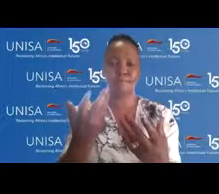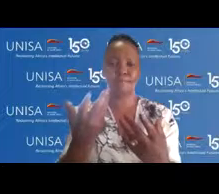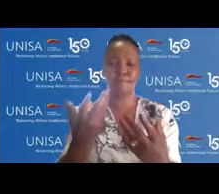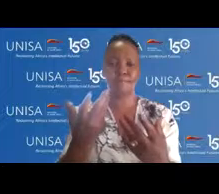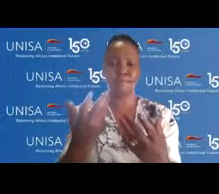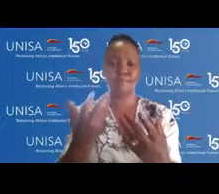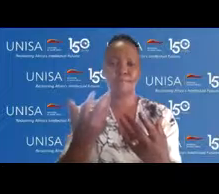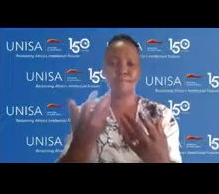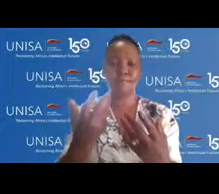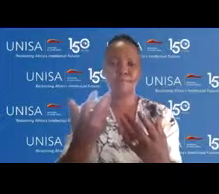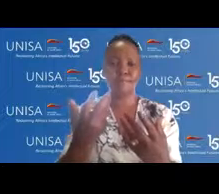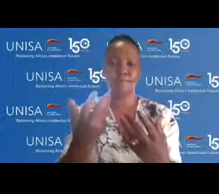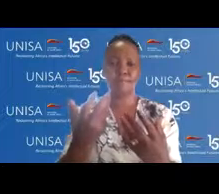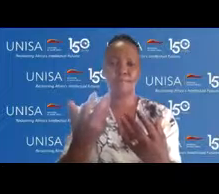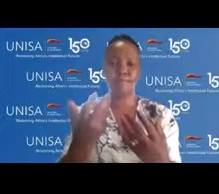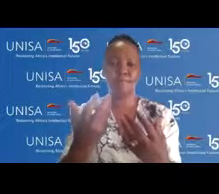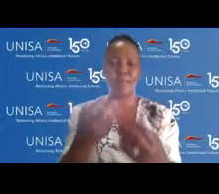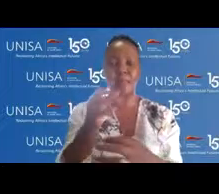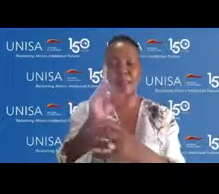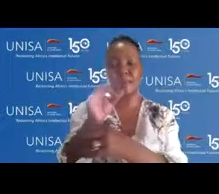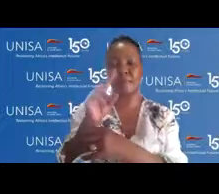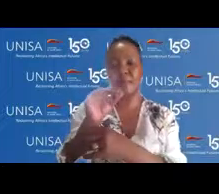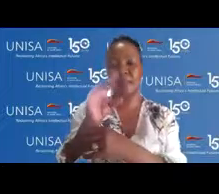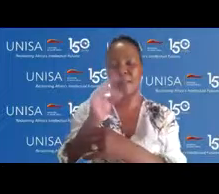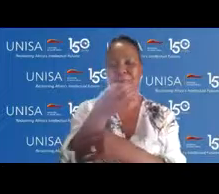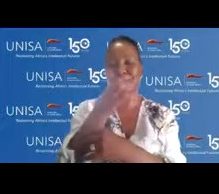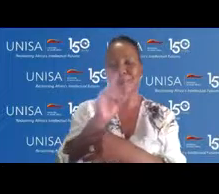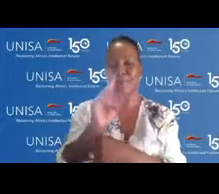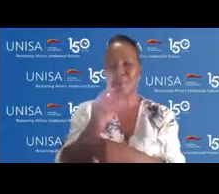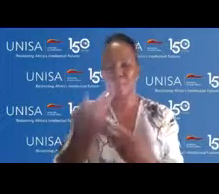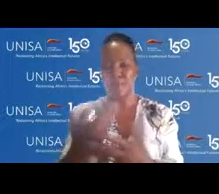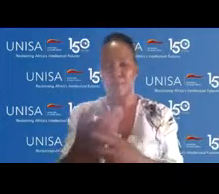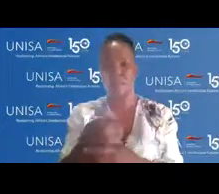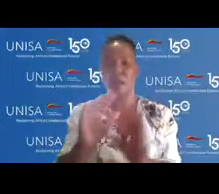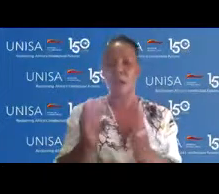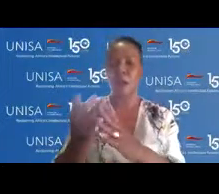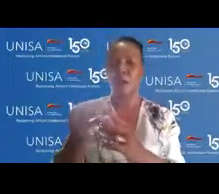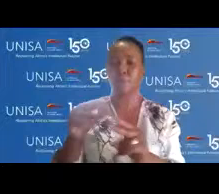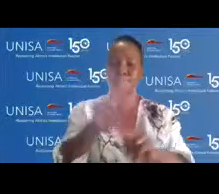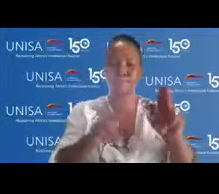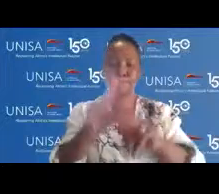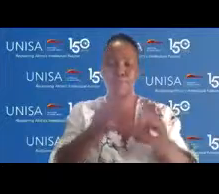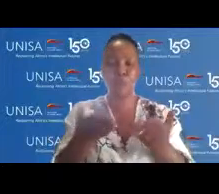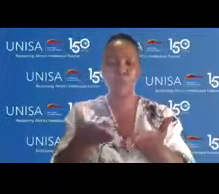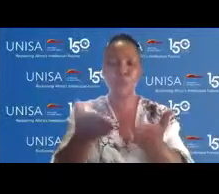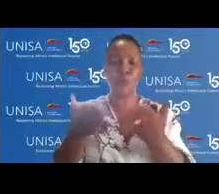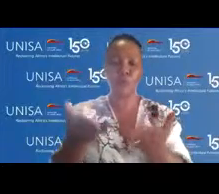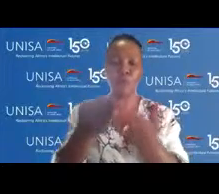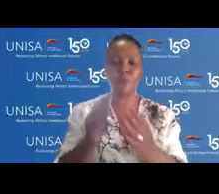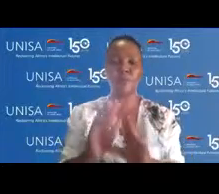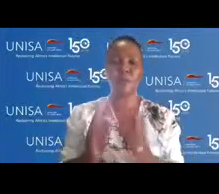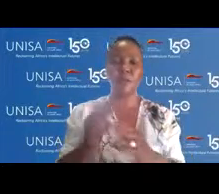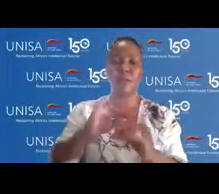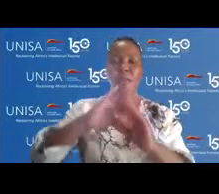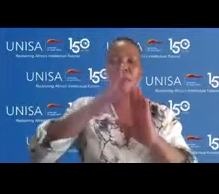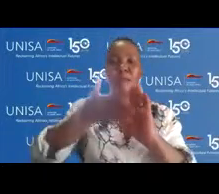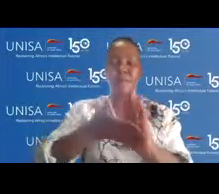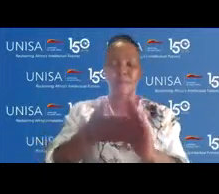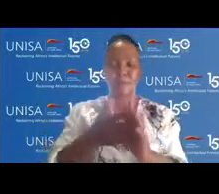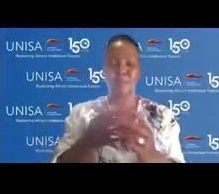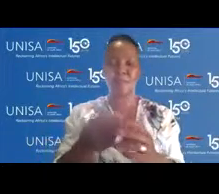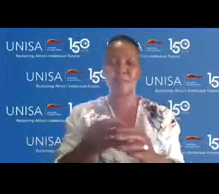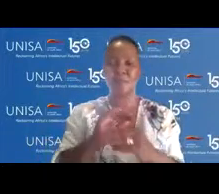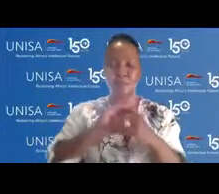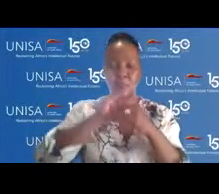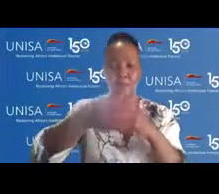David mentioned, what is security, how do you check your performance, all of that are covered within the content of